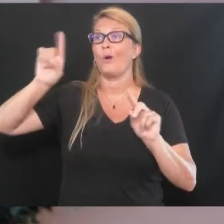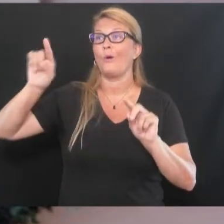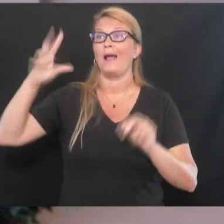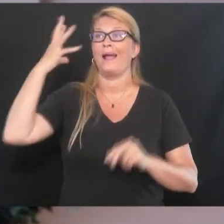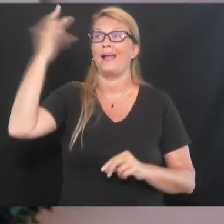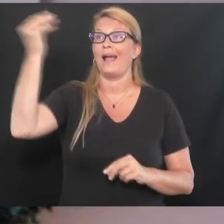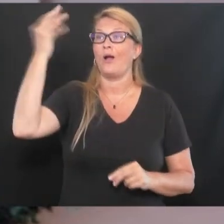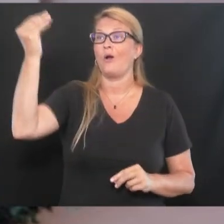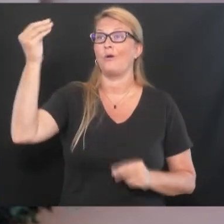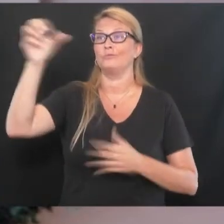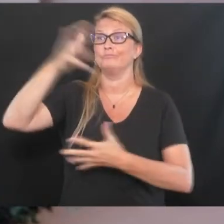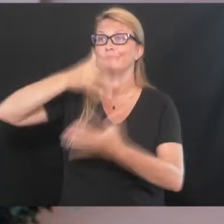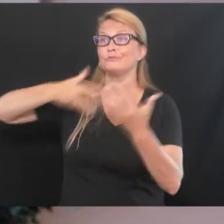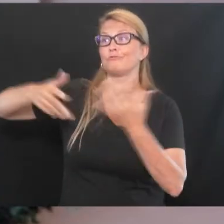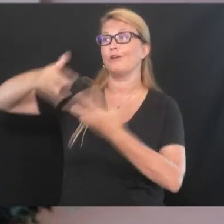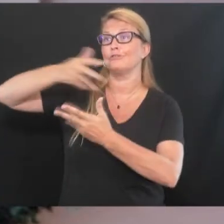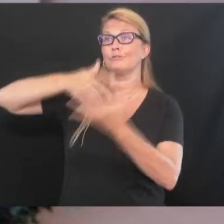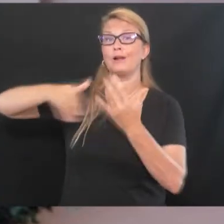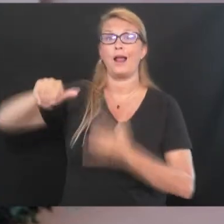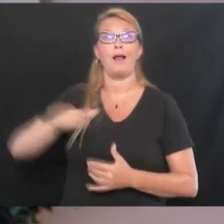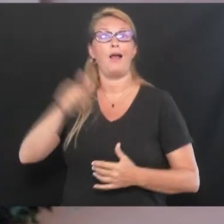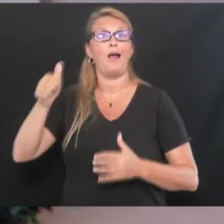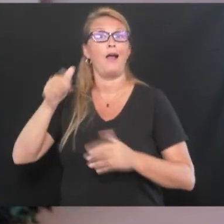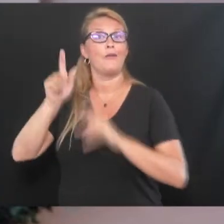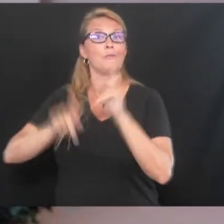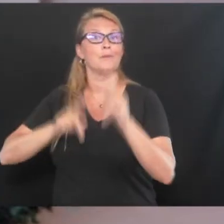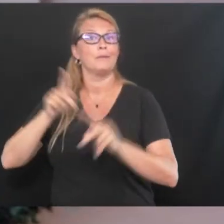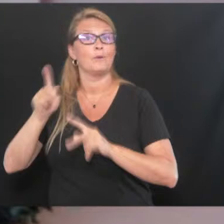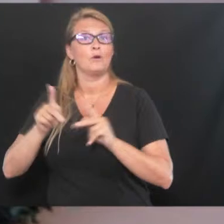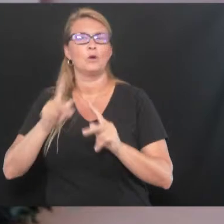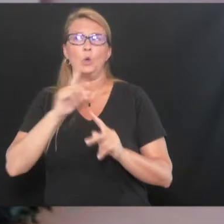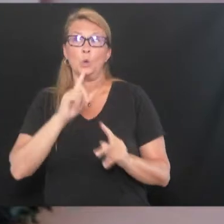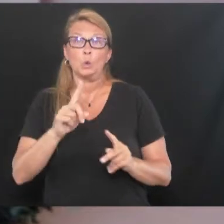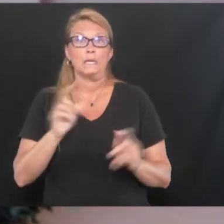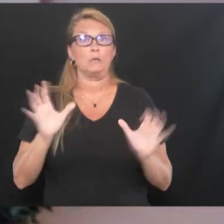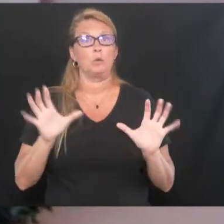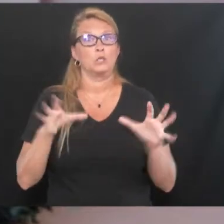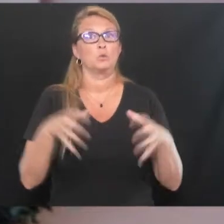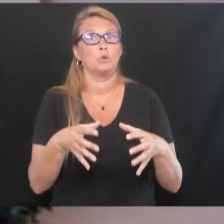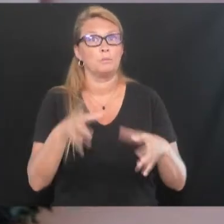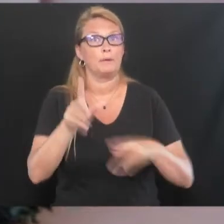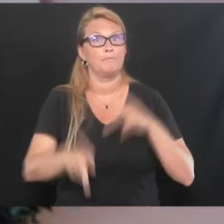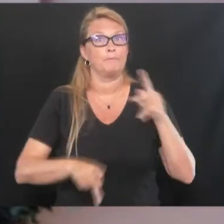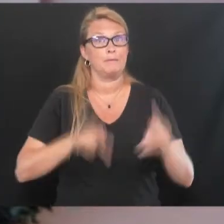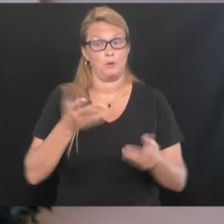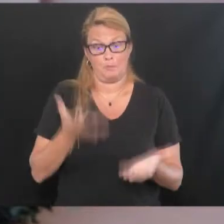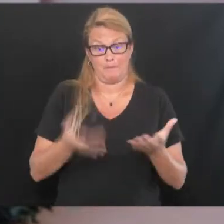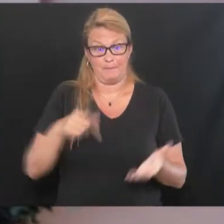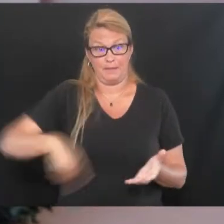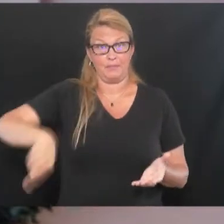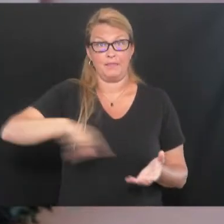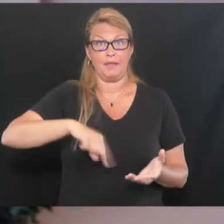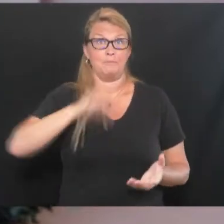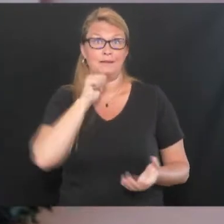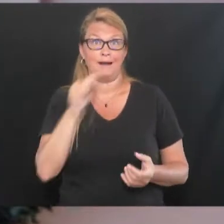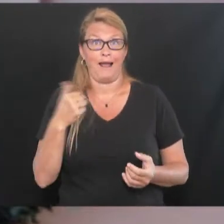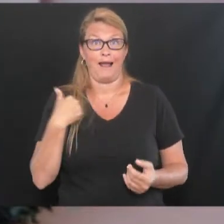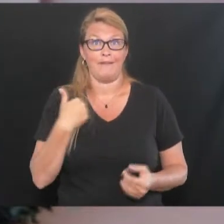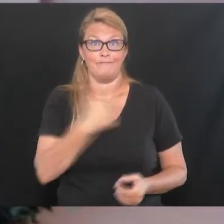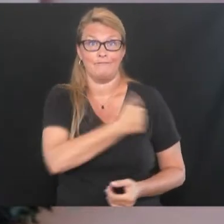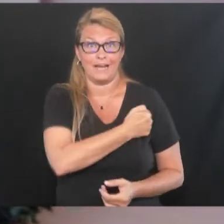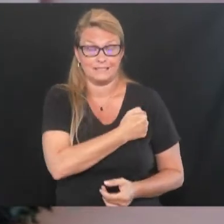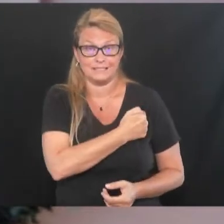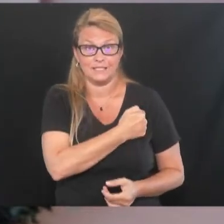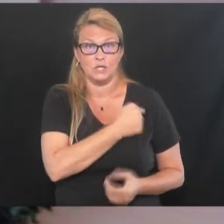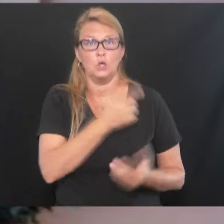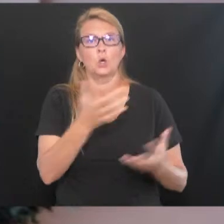be with other people, particularly as you're with groups of people, many of whom may not have been vaccinated, then we also want to